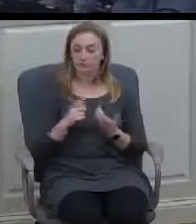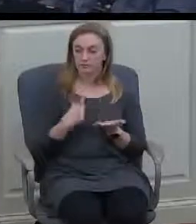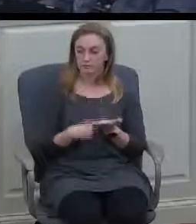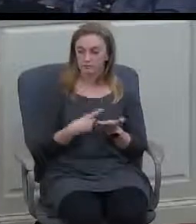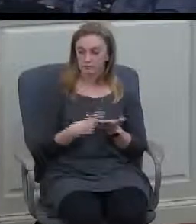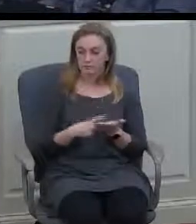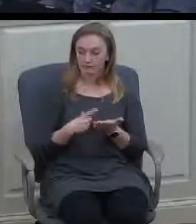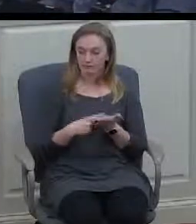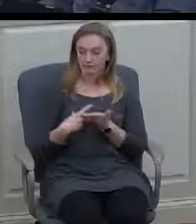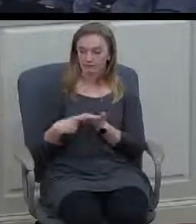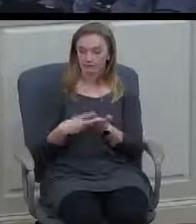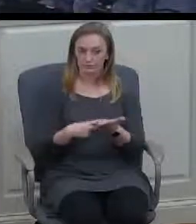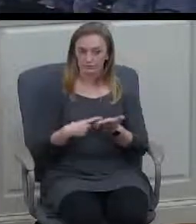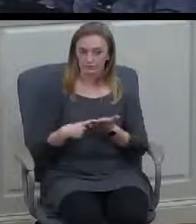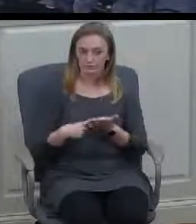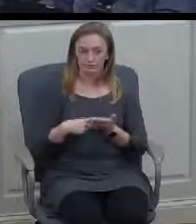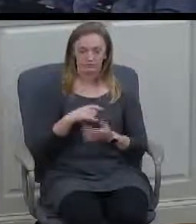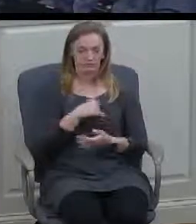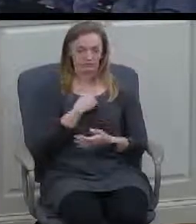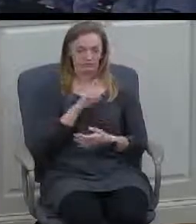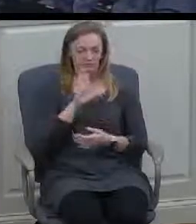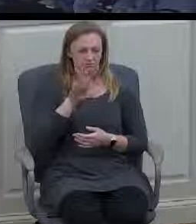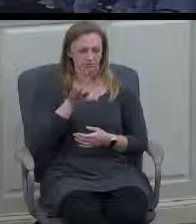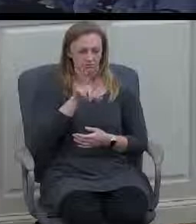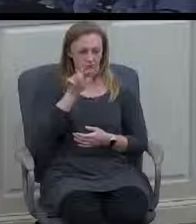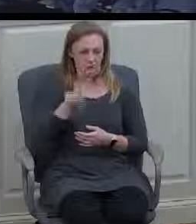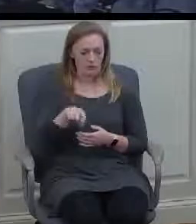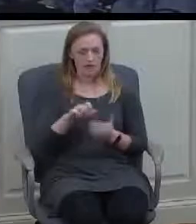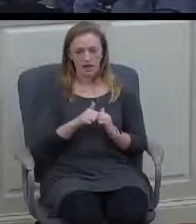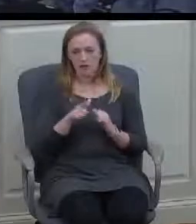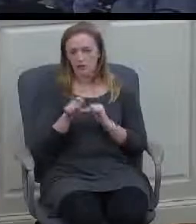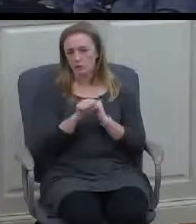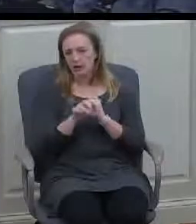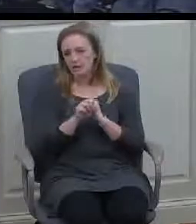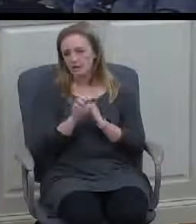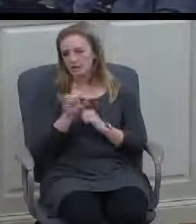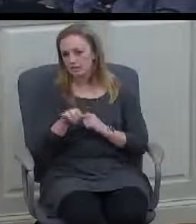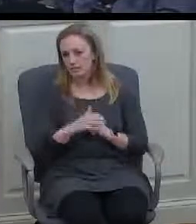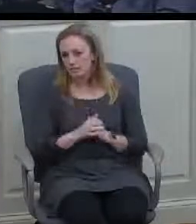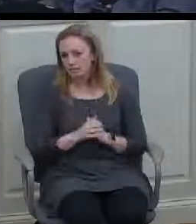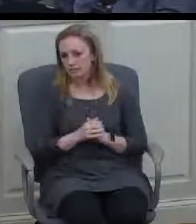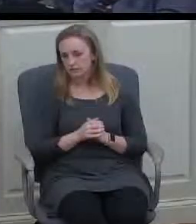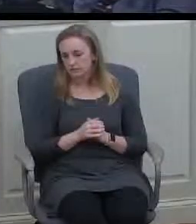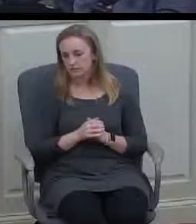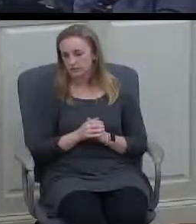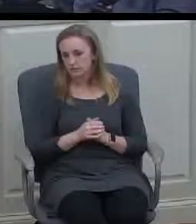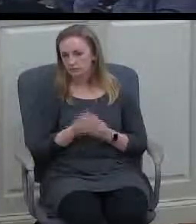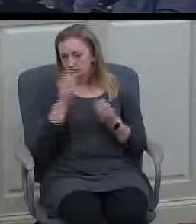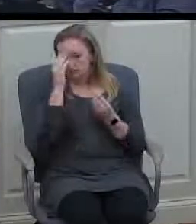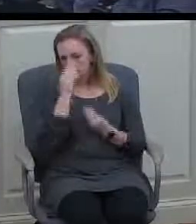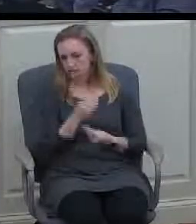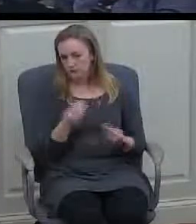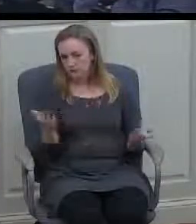Discussion? I got a question. Yes, ma'am. So how do you advertise this to let people